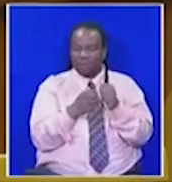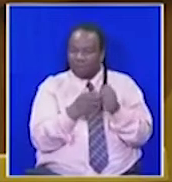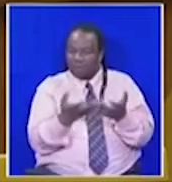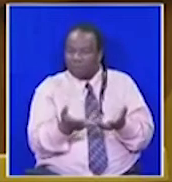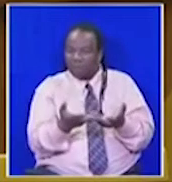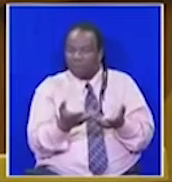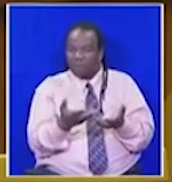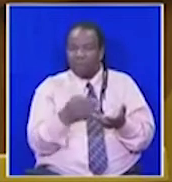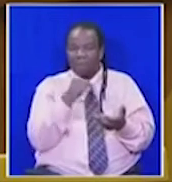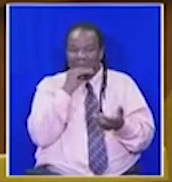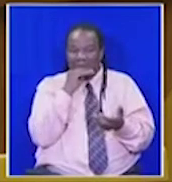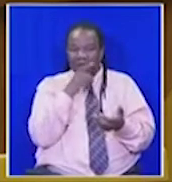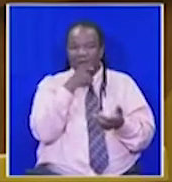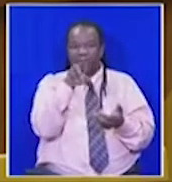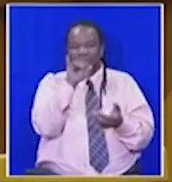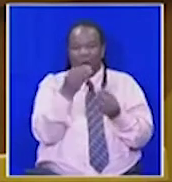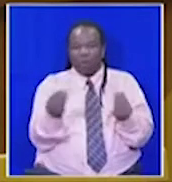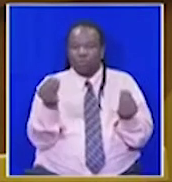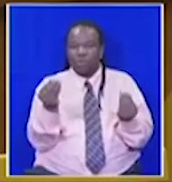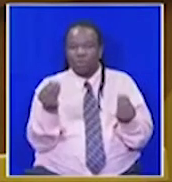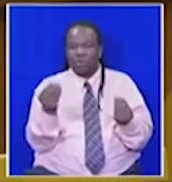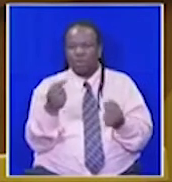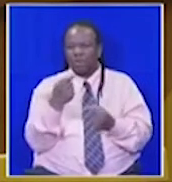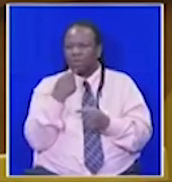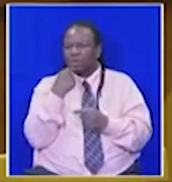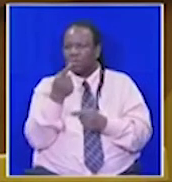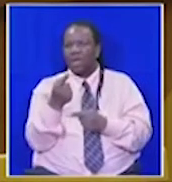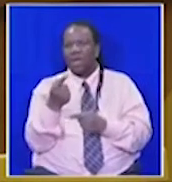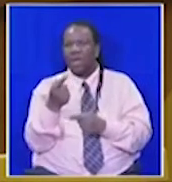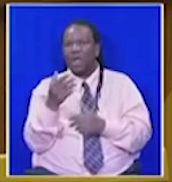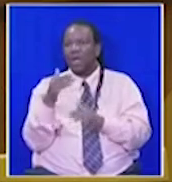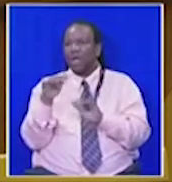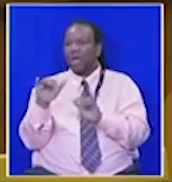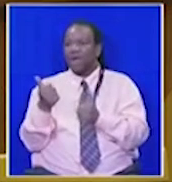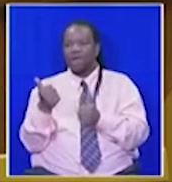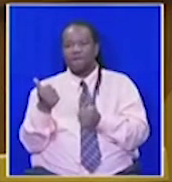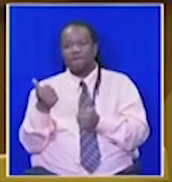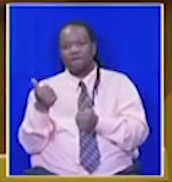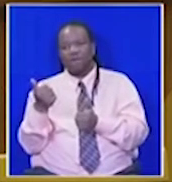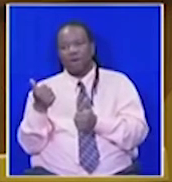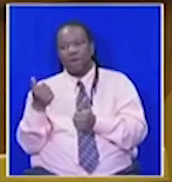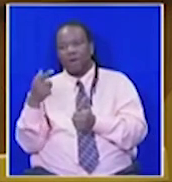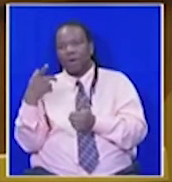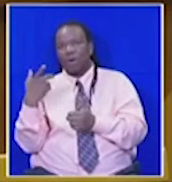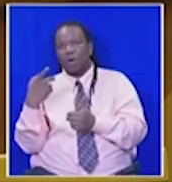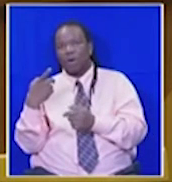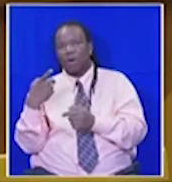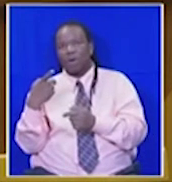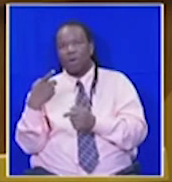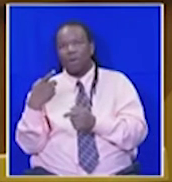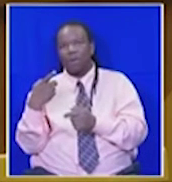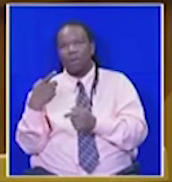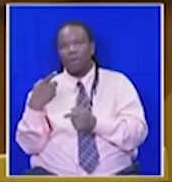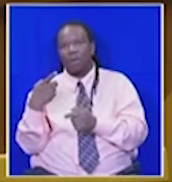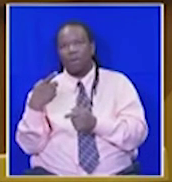the drought. He talks of the hiring freeze, but this is like stealing intellectual property. We've said that we are working towards